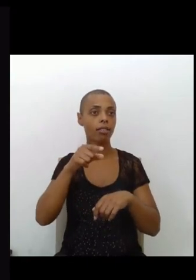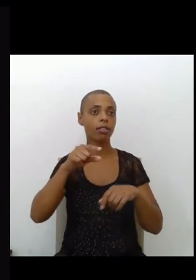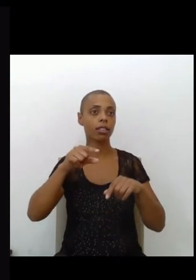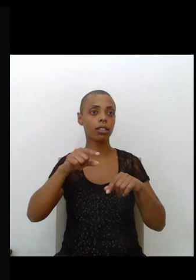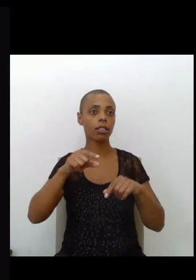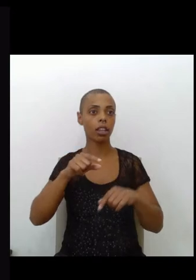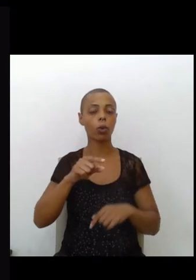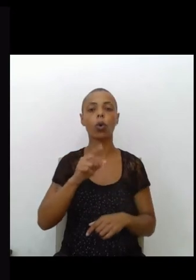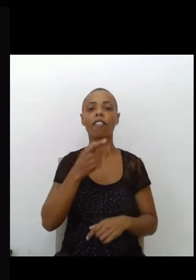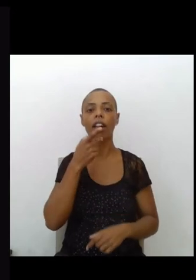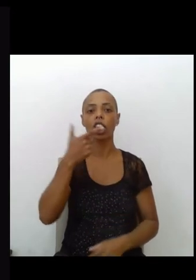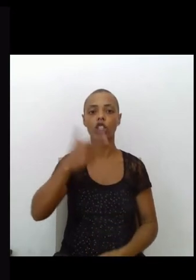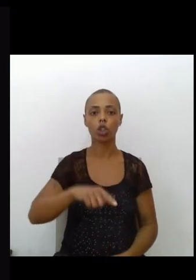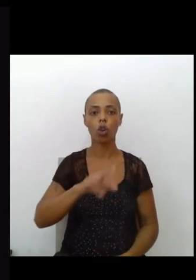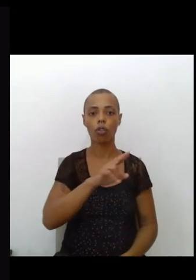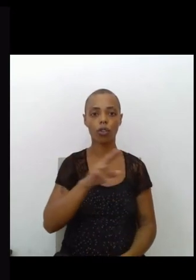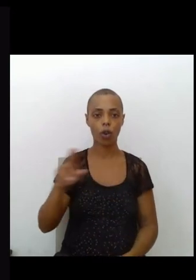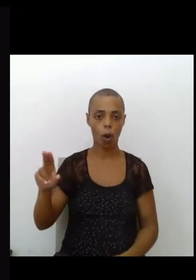foreign